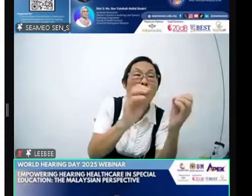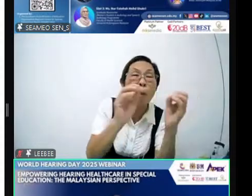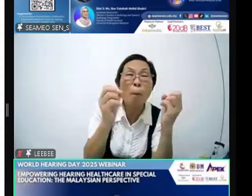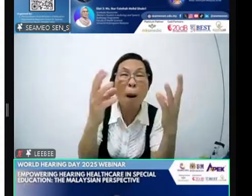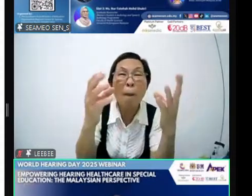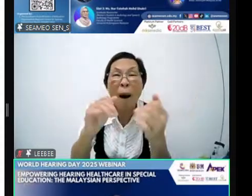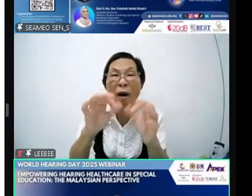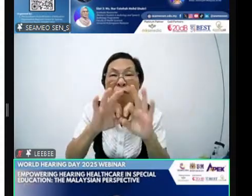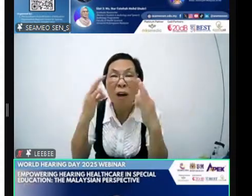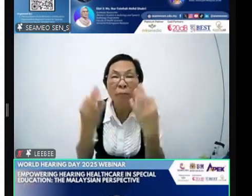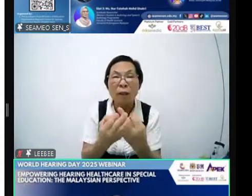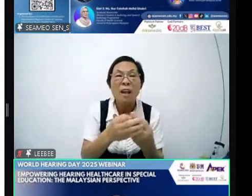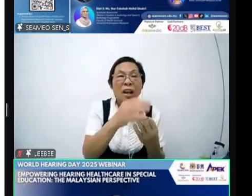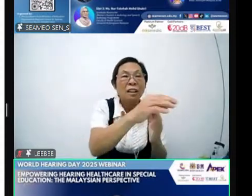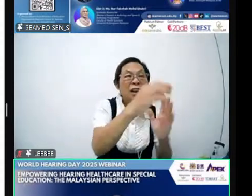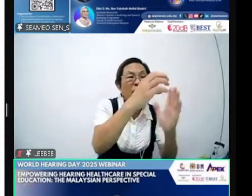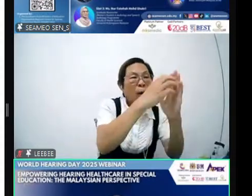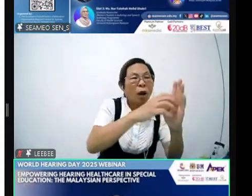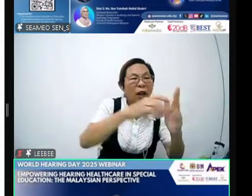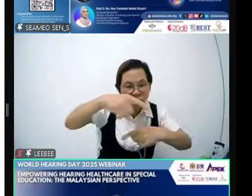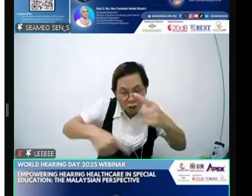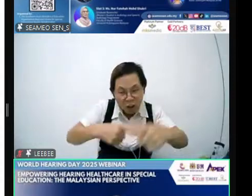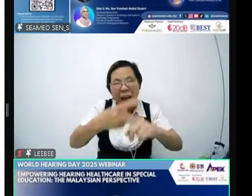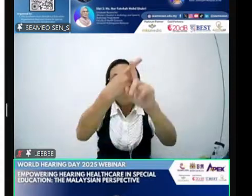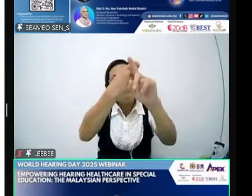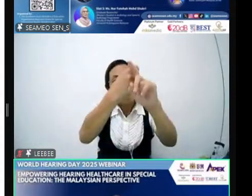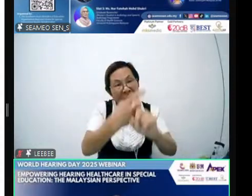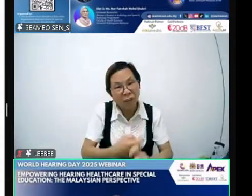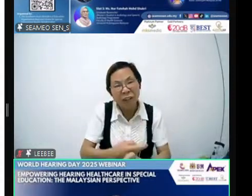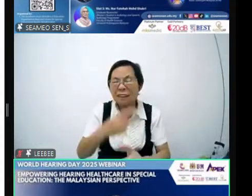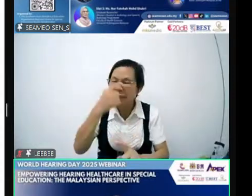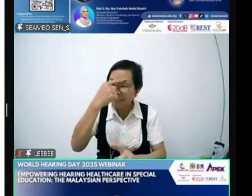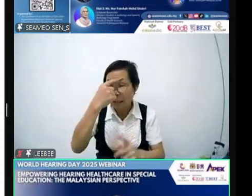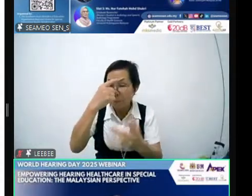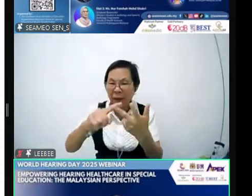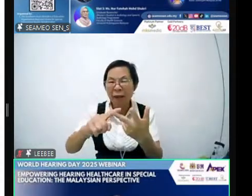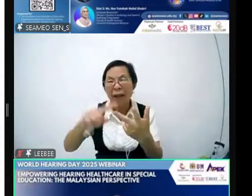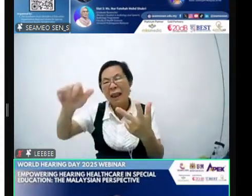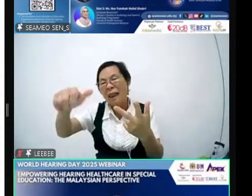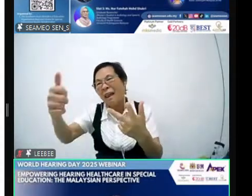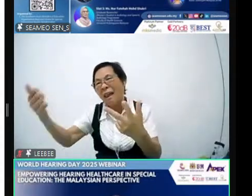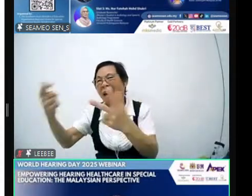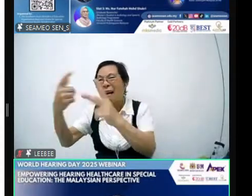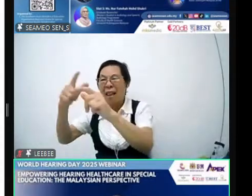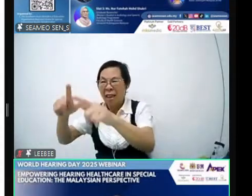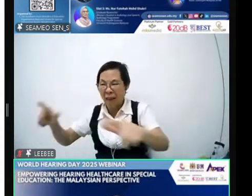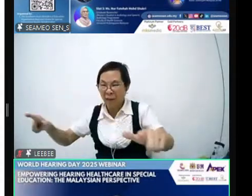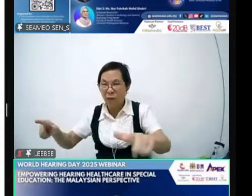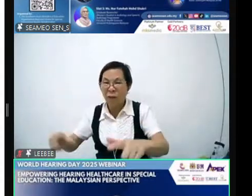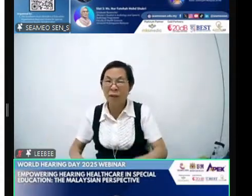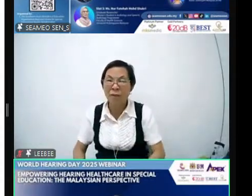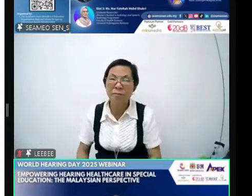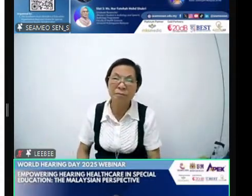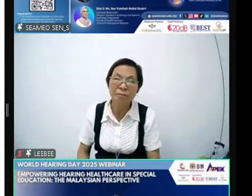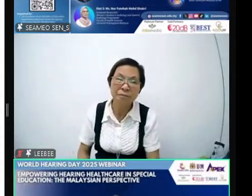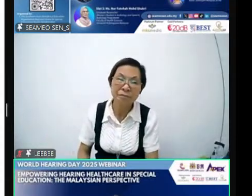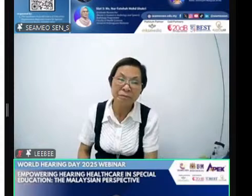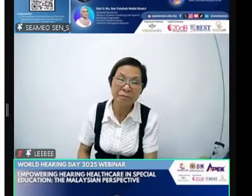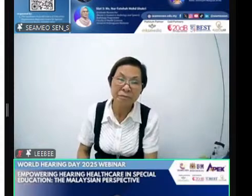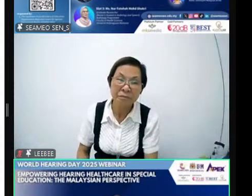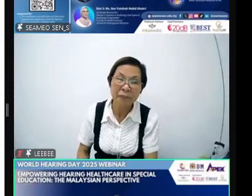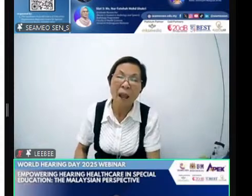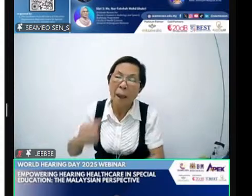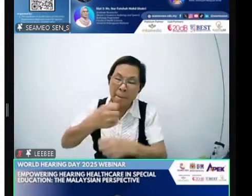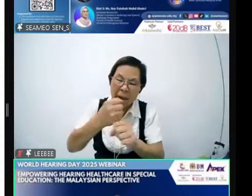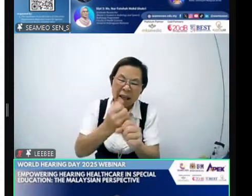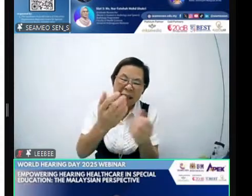module into other languages like Mandarin, Tamil, and other Southeast Asian languages, making it